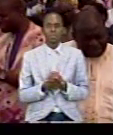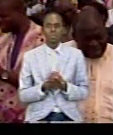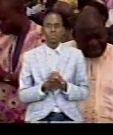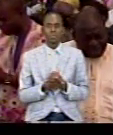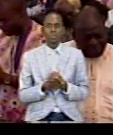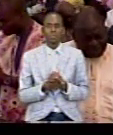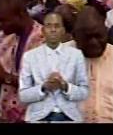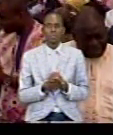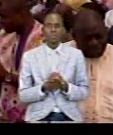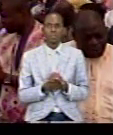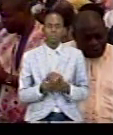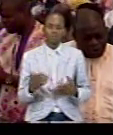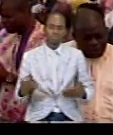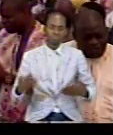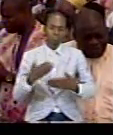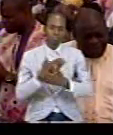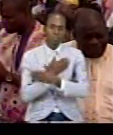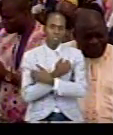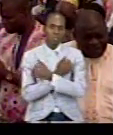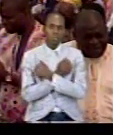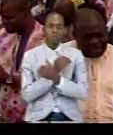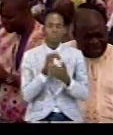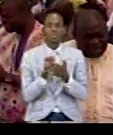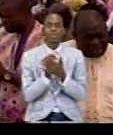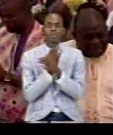Embrace that freedom.